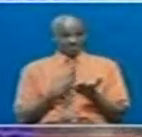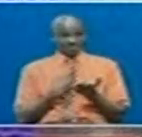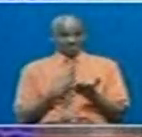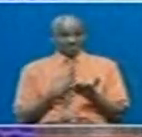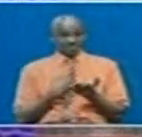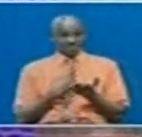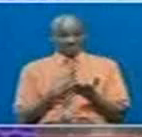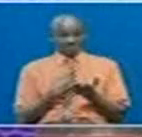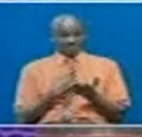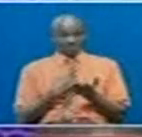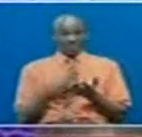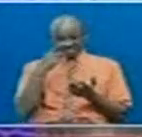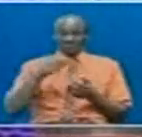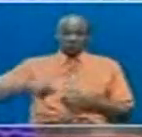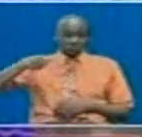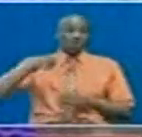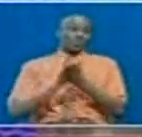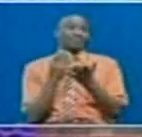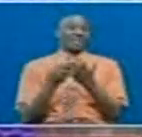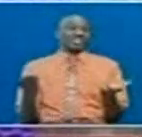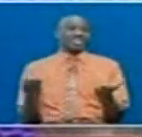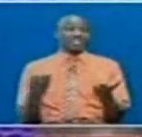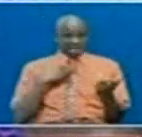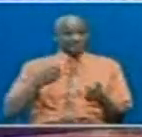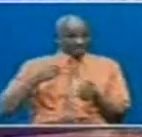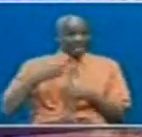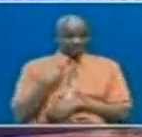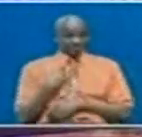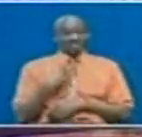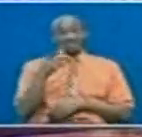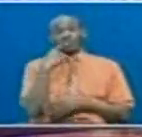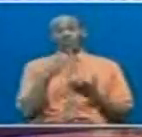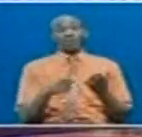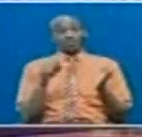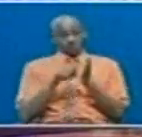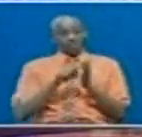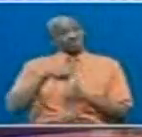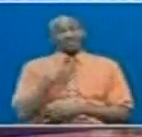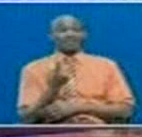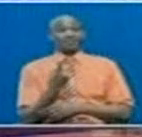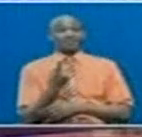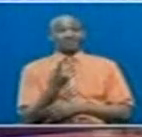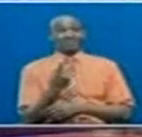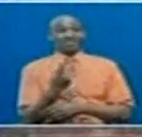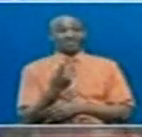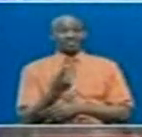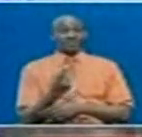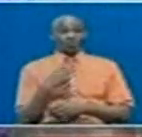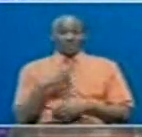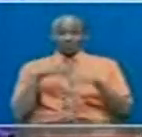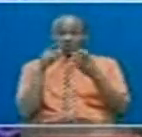They're coming with suitcases full of money. Well, if they come with suitcases full of money, then the problem is ourselves, because we are